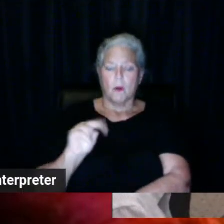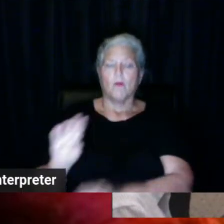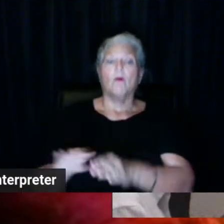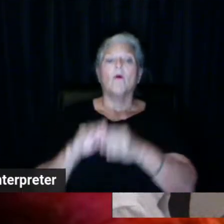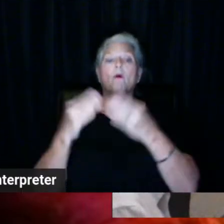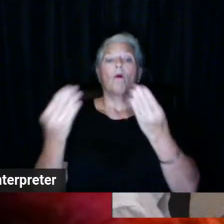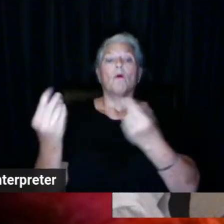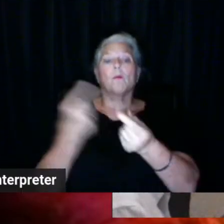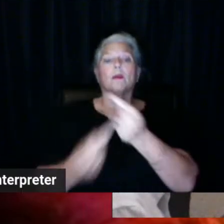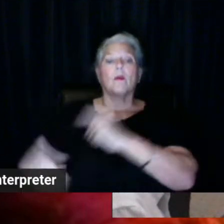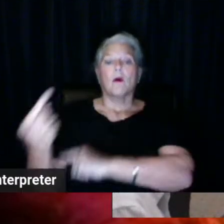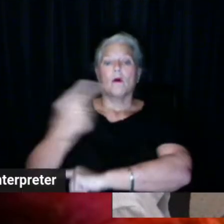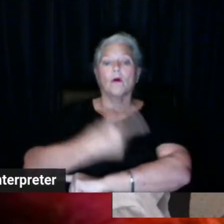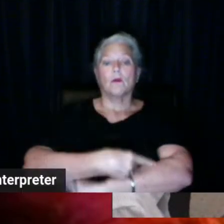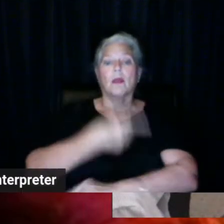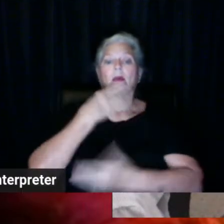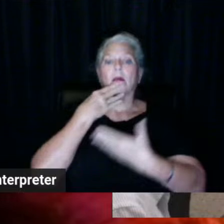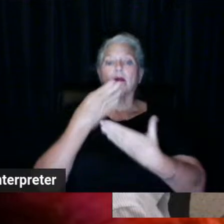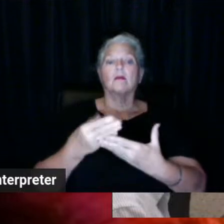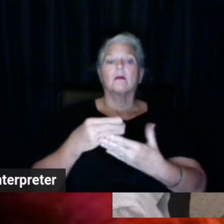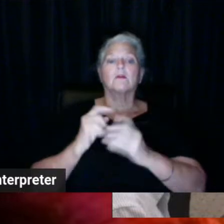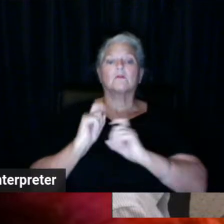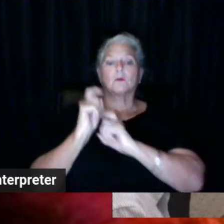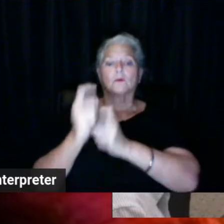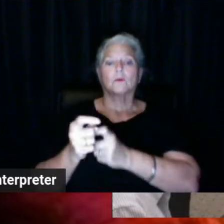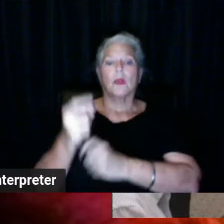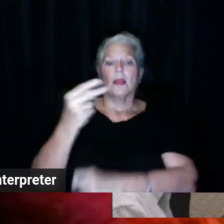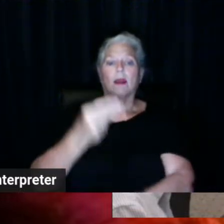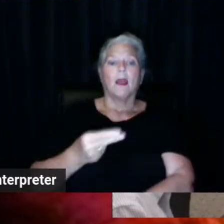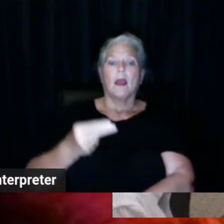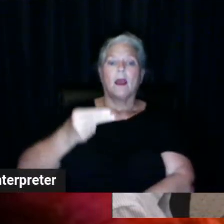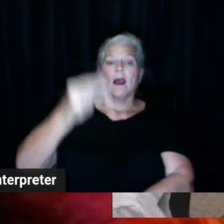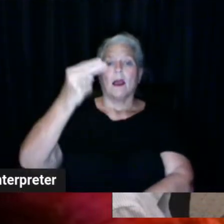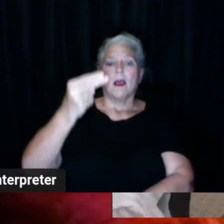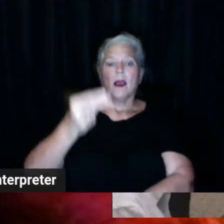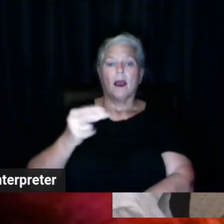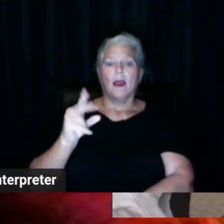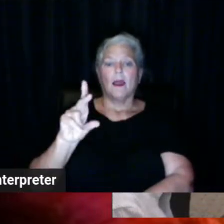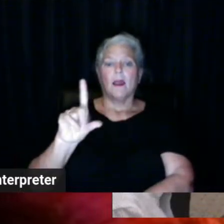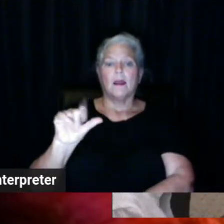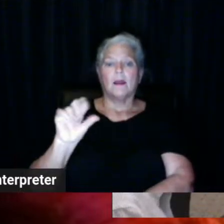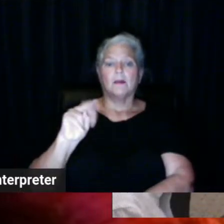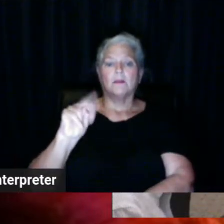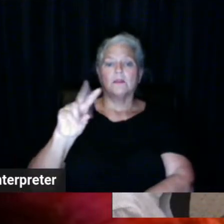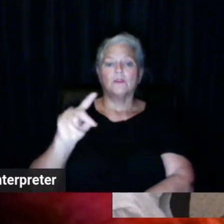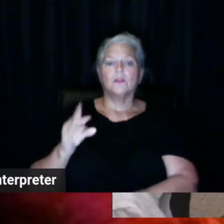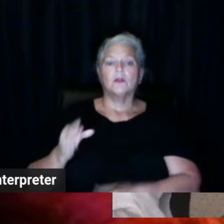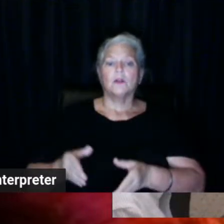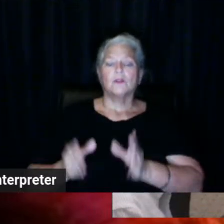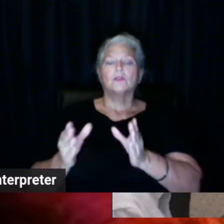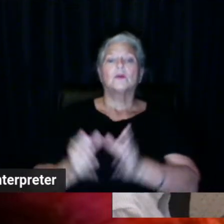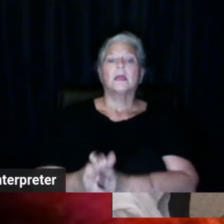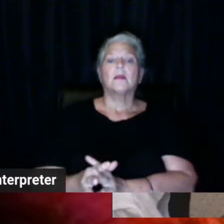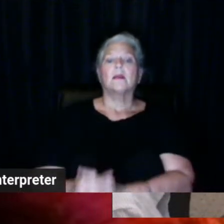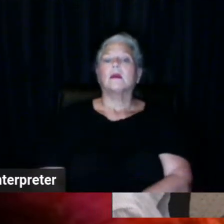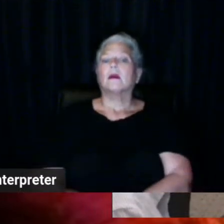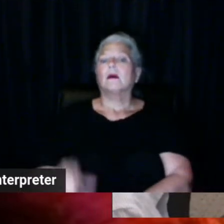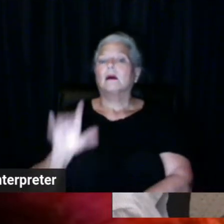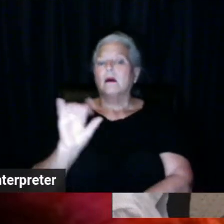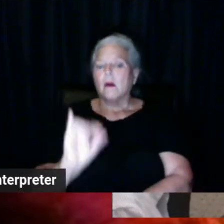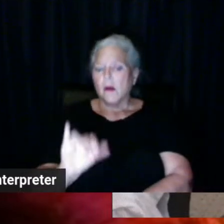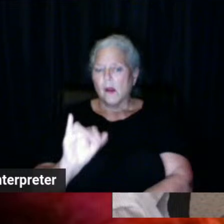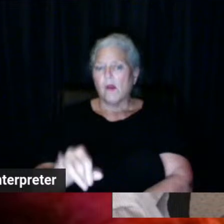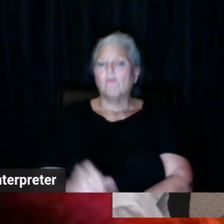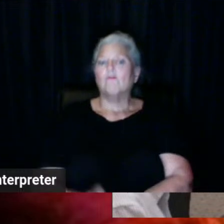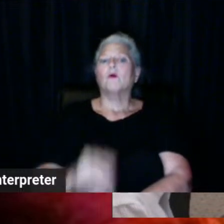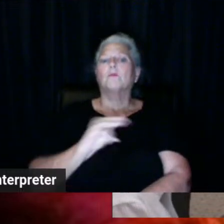grant from the Highland Street Foundation, whose popular August Adventures program provides funding for major destination museums in the region